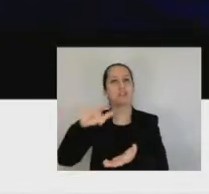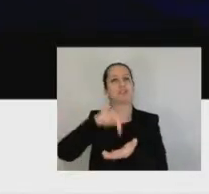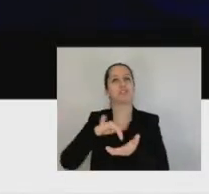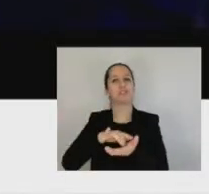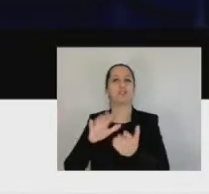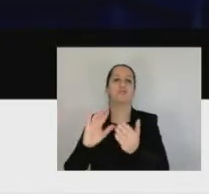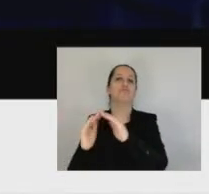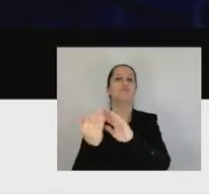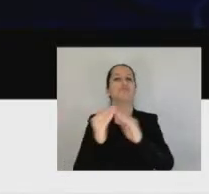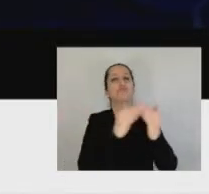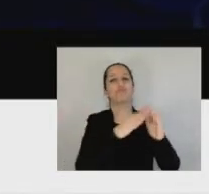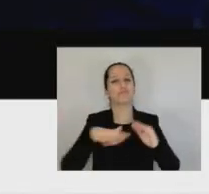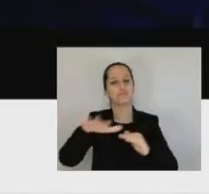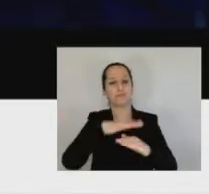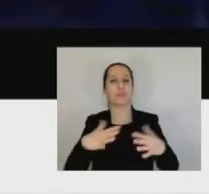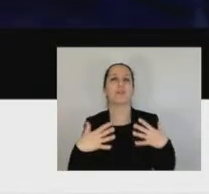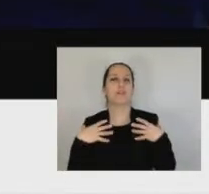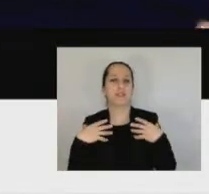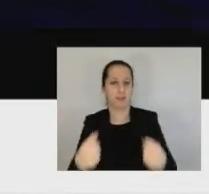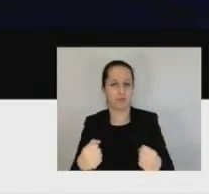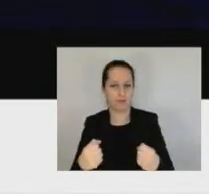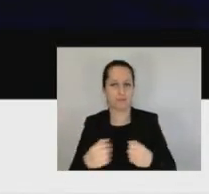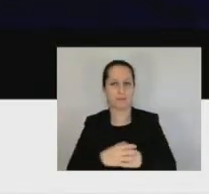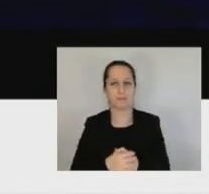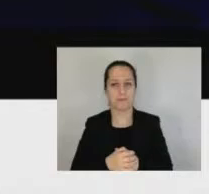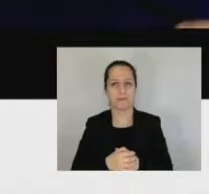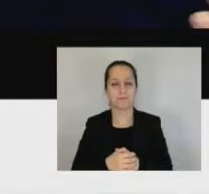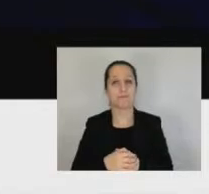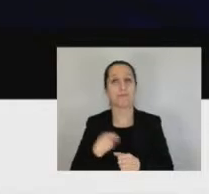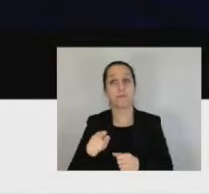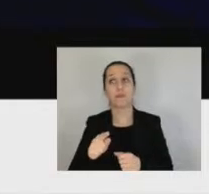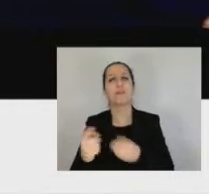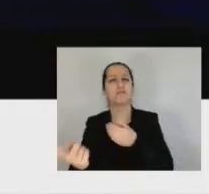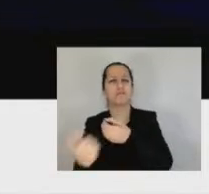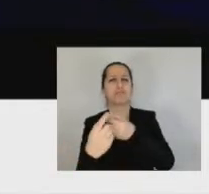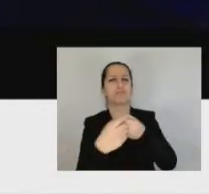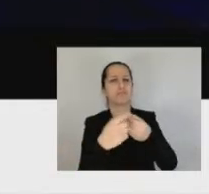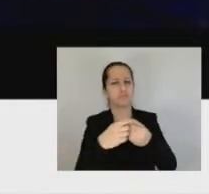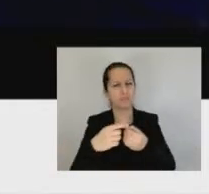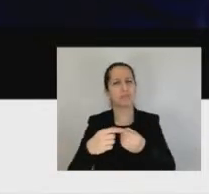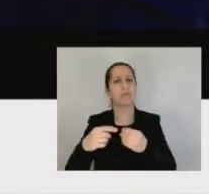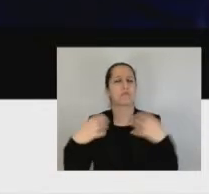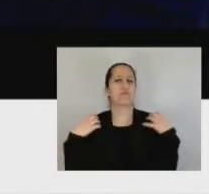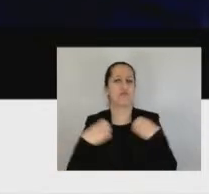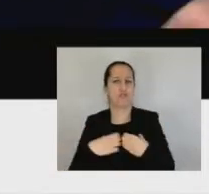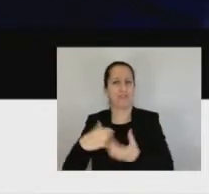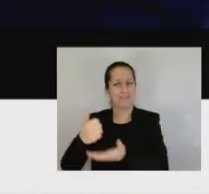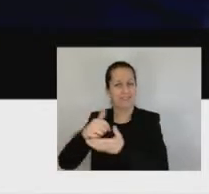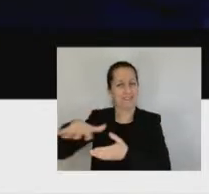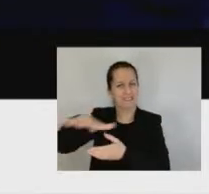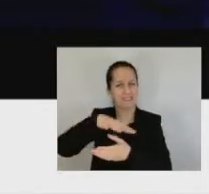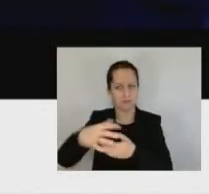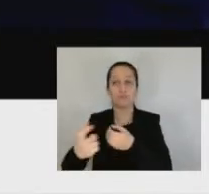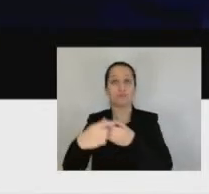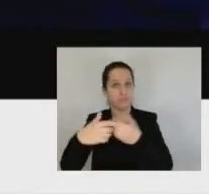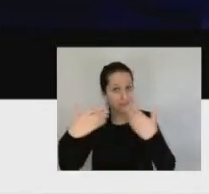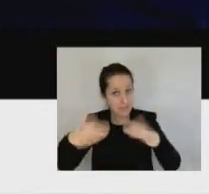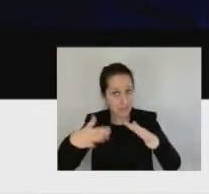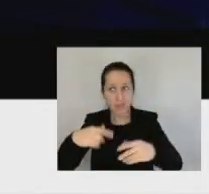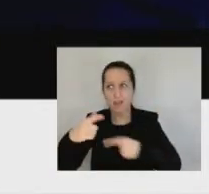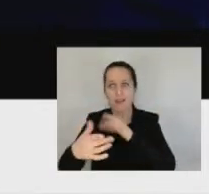communities. And that has been reinforced. There are more than 3,000 city halls. And there we